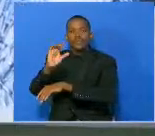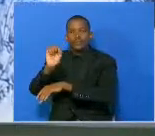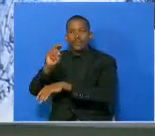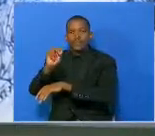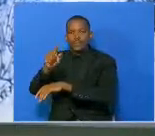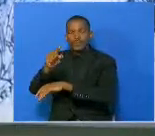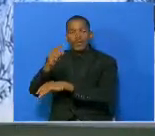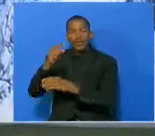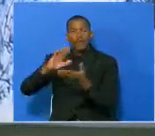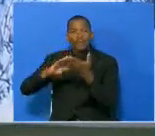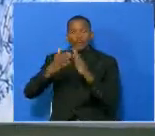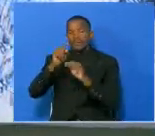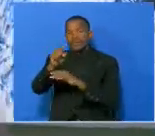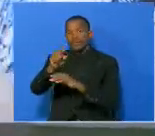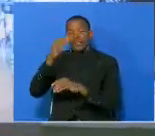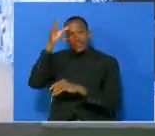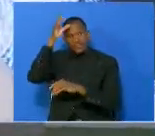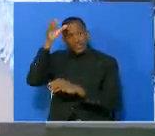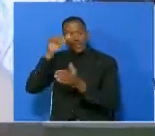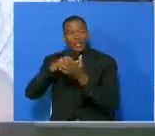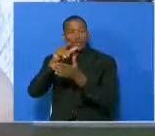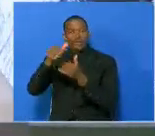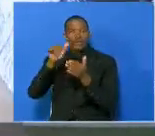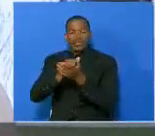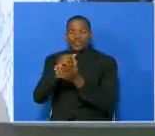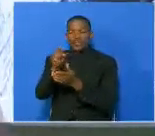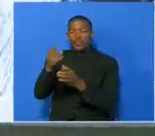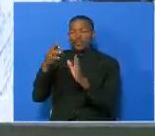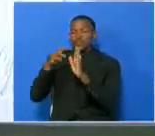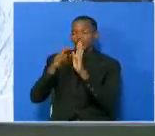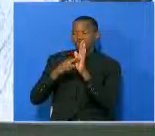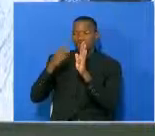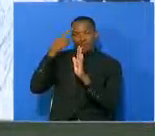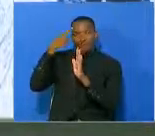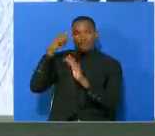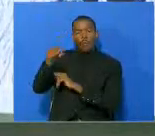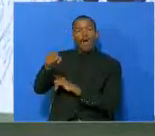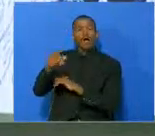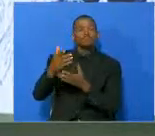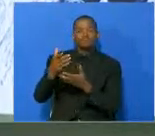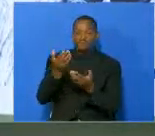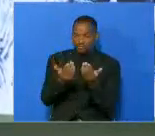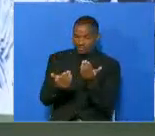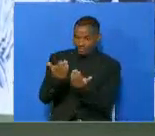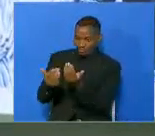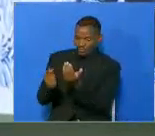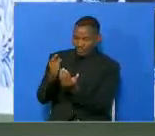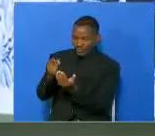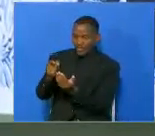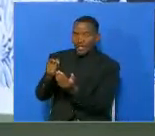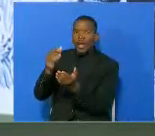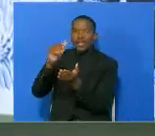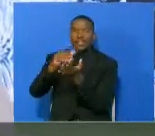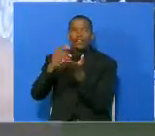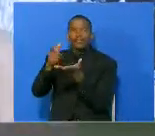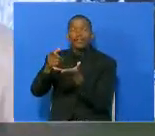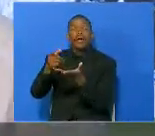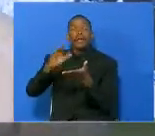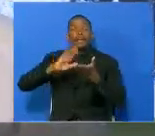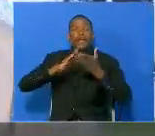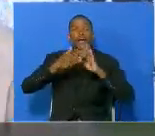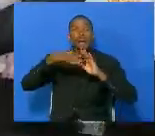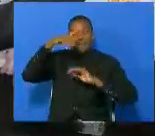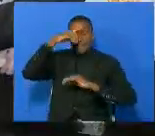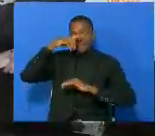Smart Switch for being able to take on a parent-like role for our children and being able to be the parent that our